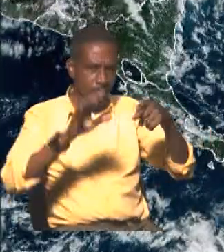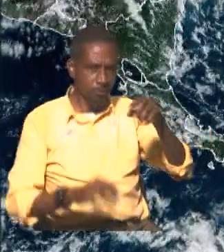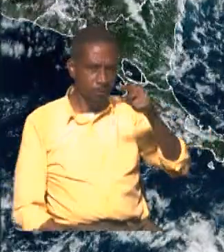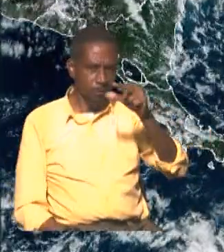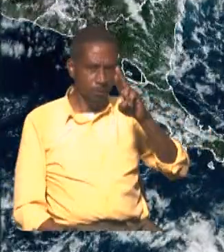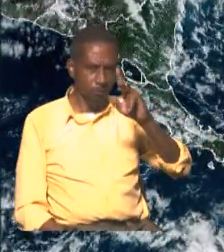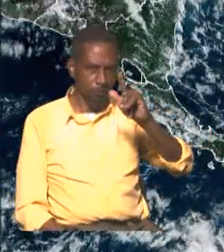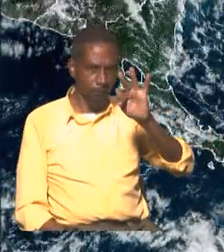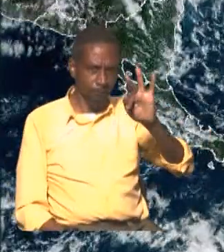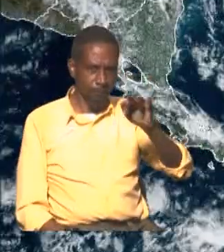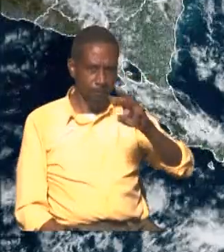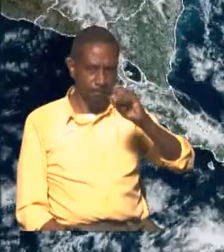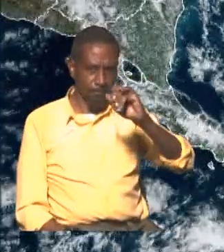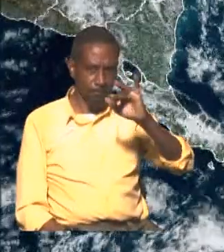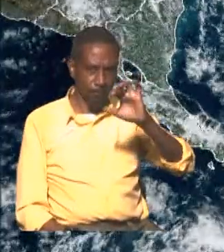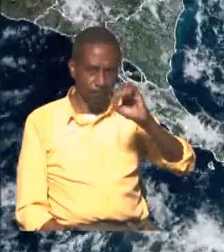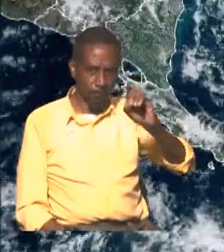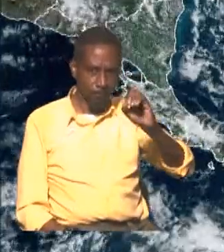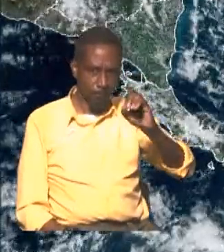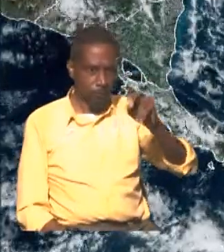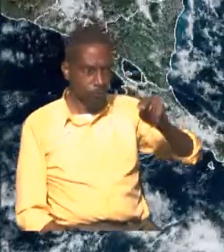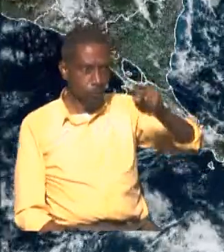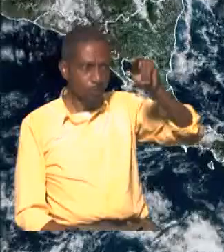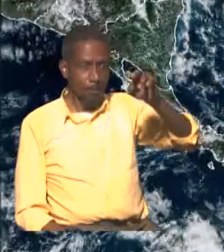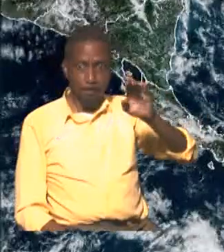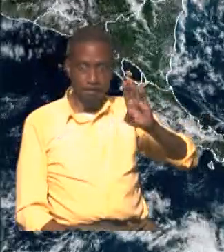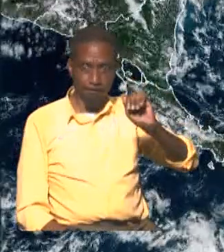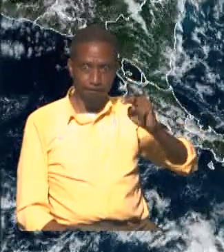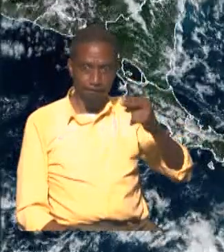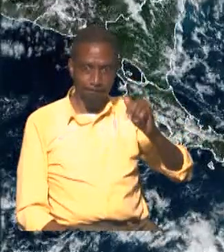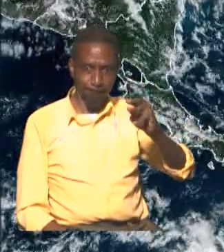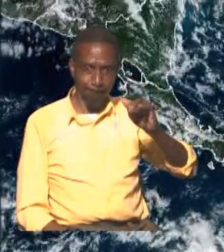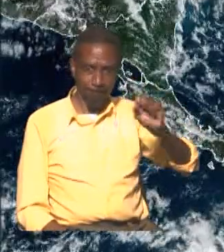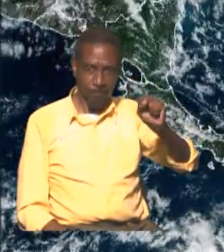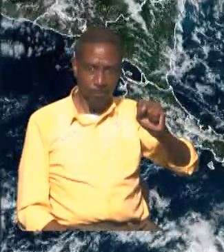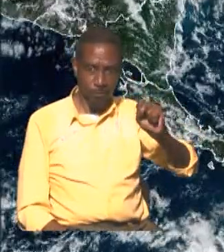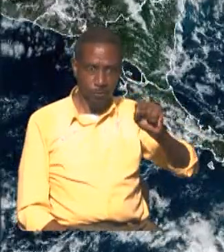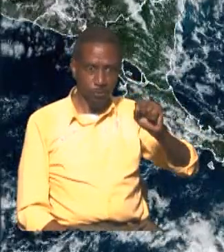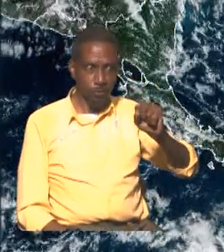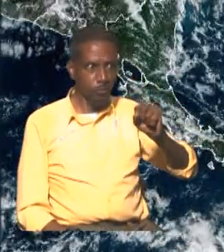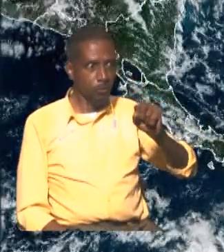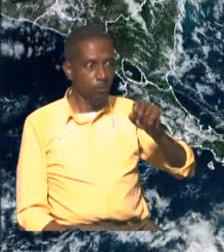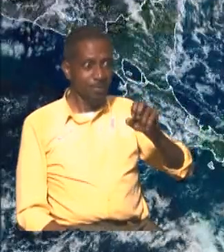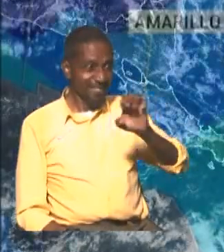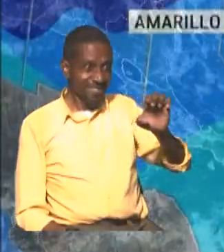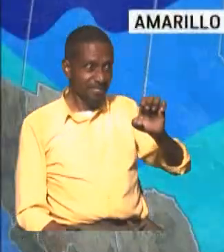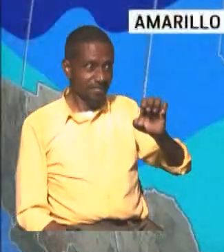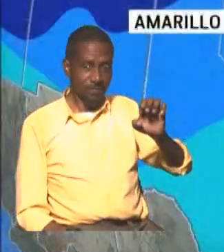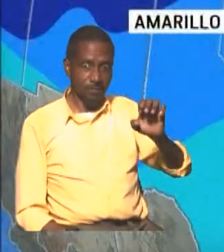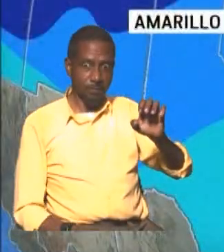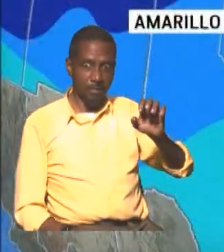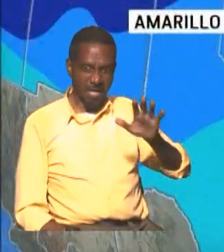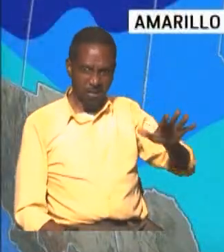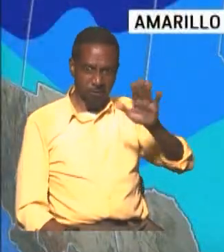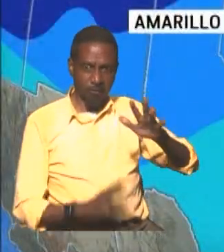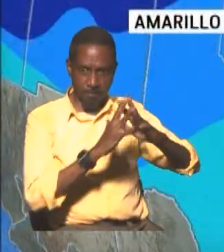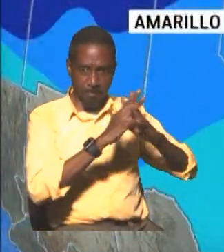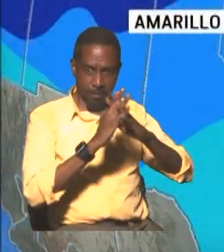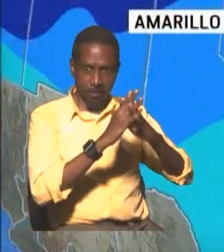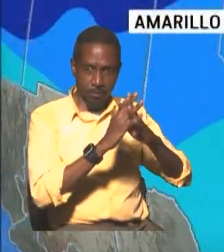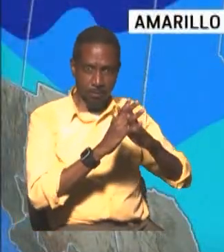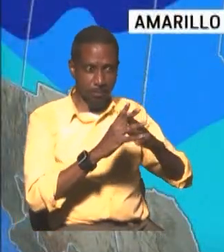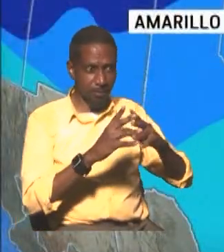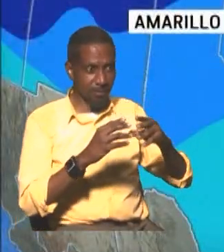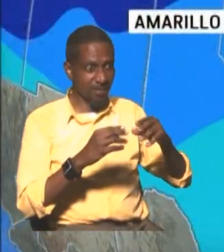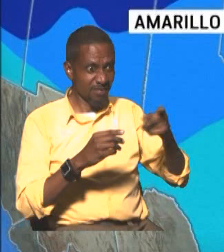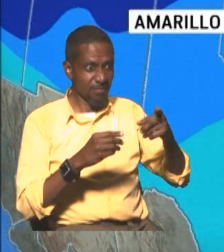northern part of the Bahamas, and the U.S. East Coast, clearly marking the cold front. Now, this front is bringing